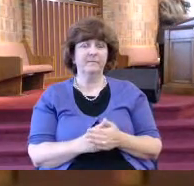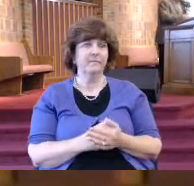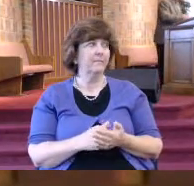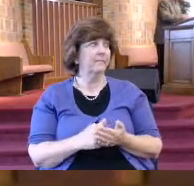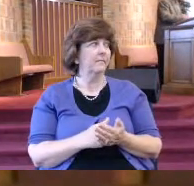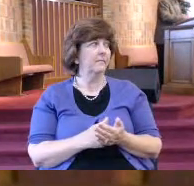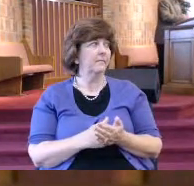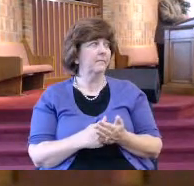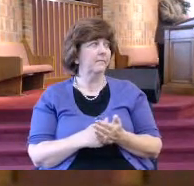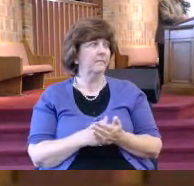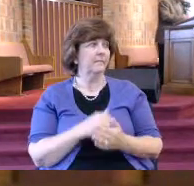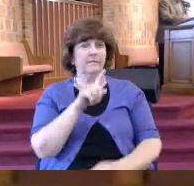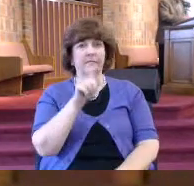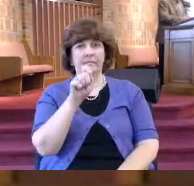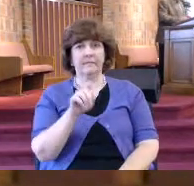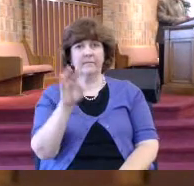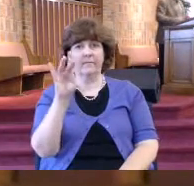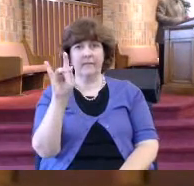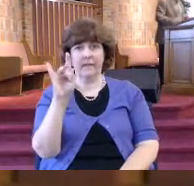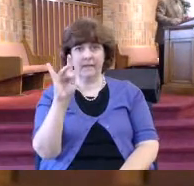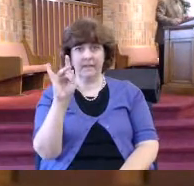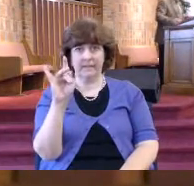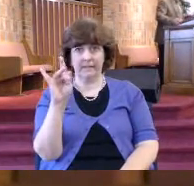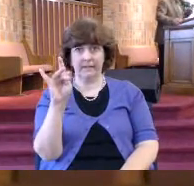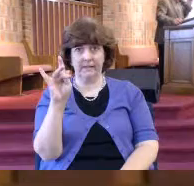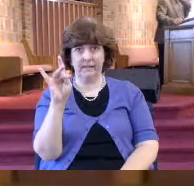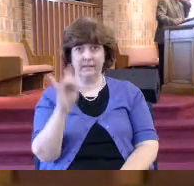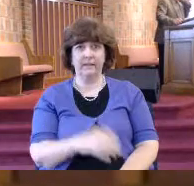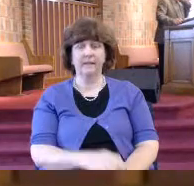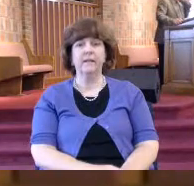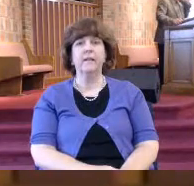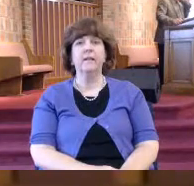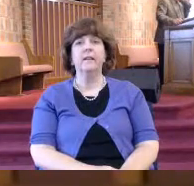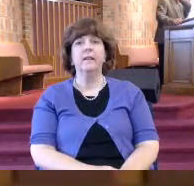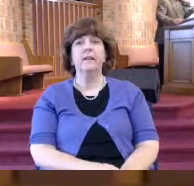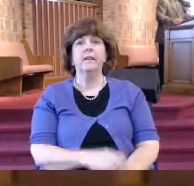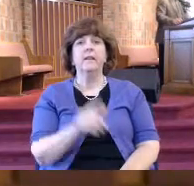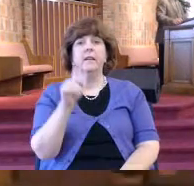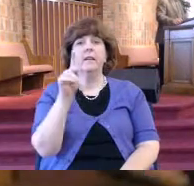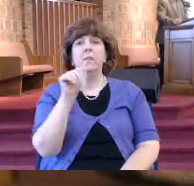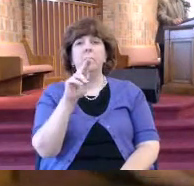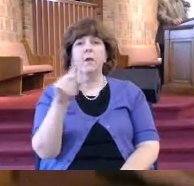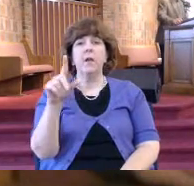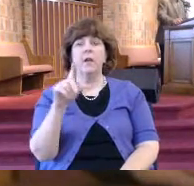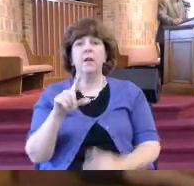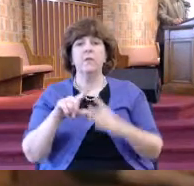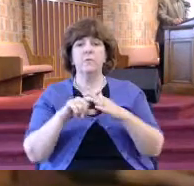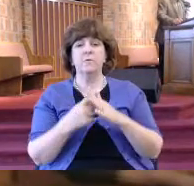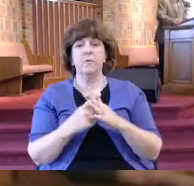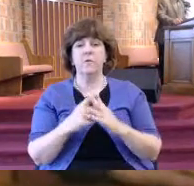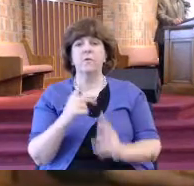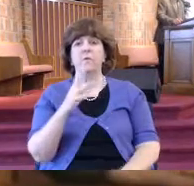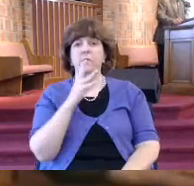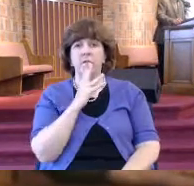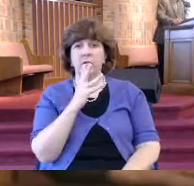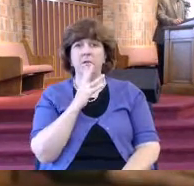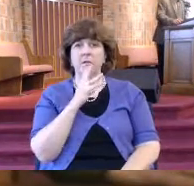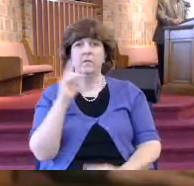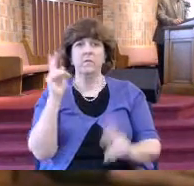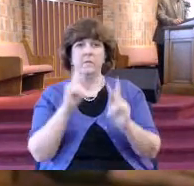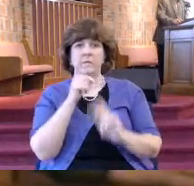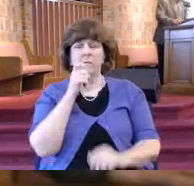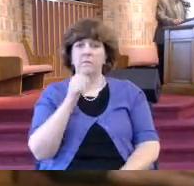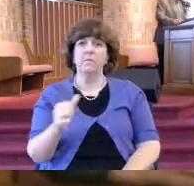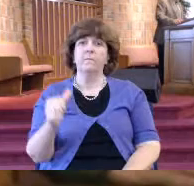In the 18th verse of Romans chapter 1, Paul begins to talk about those who refuse to listen to